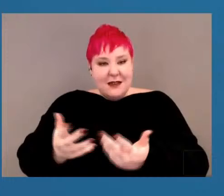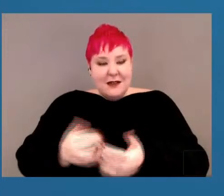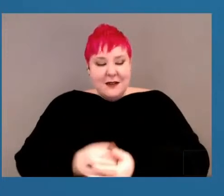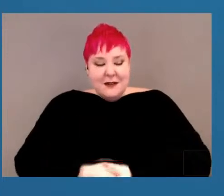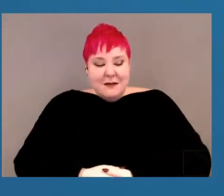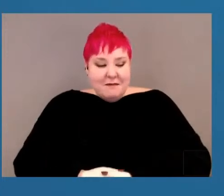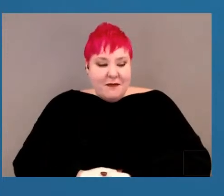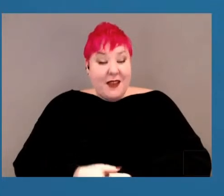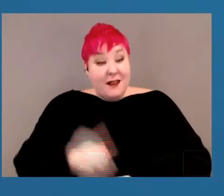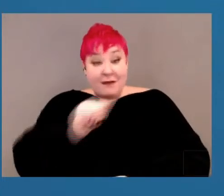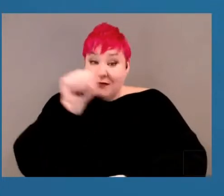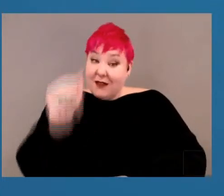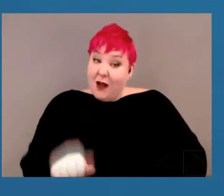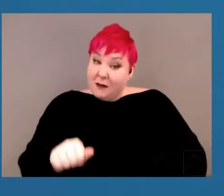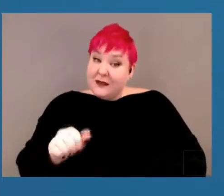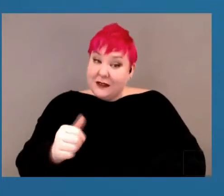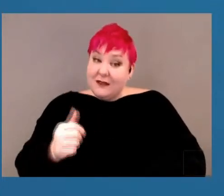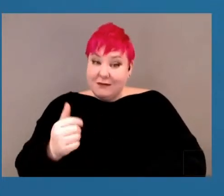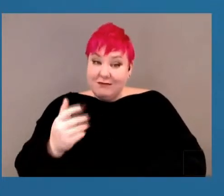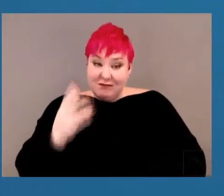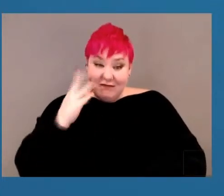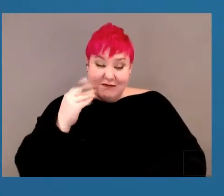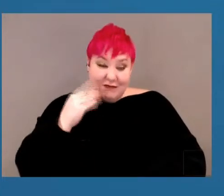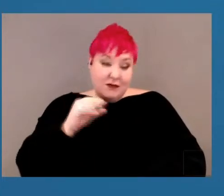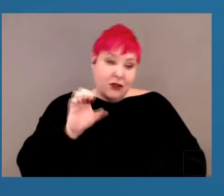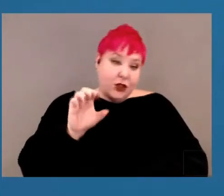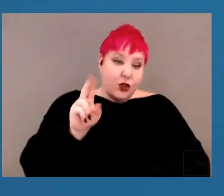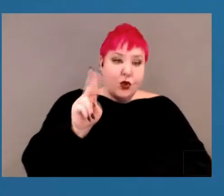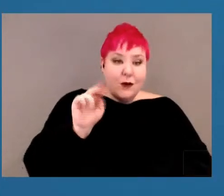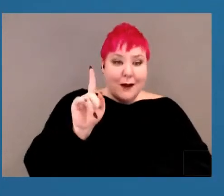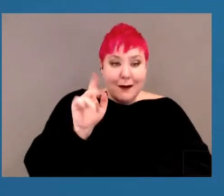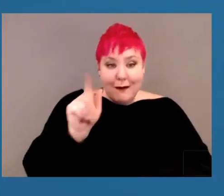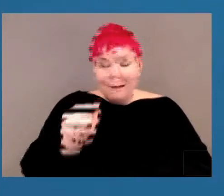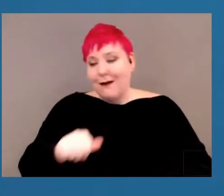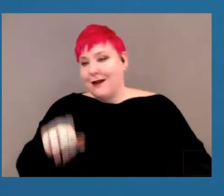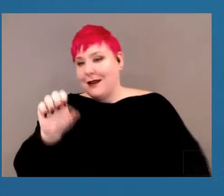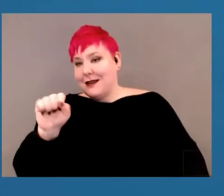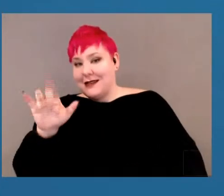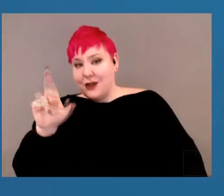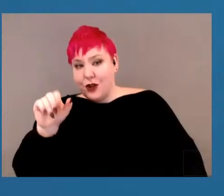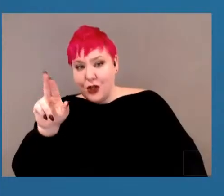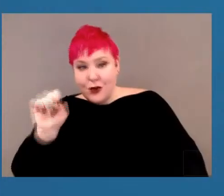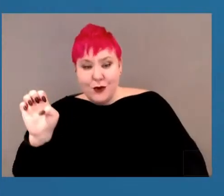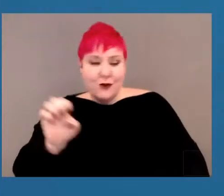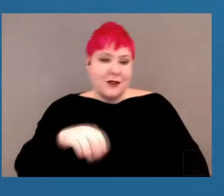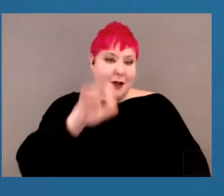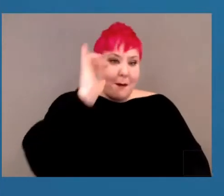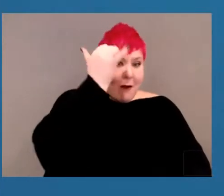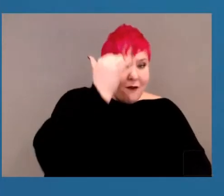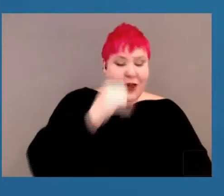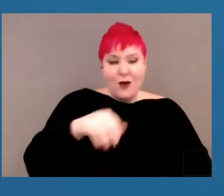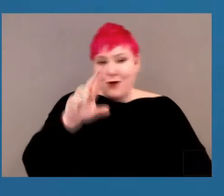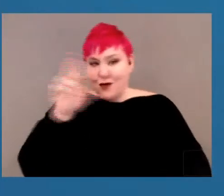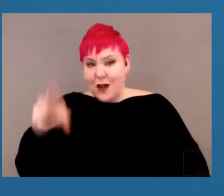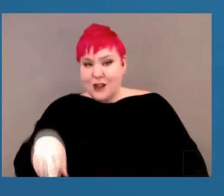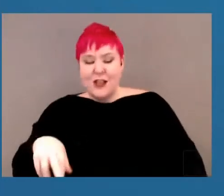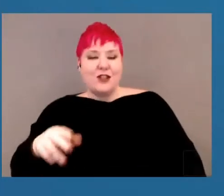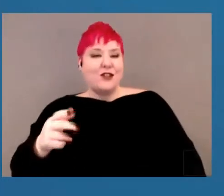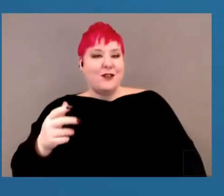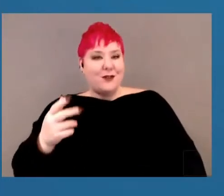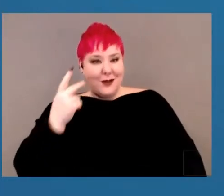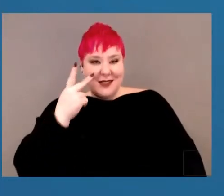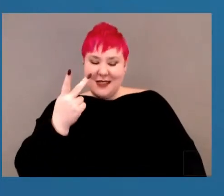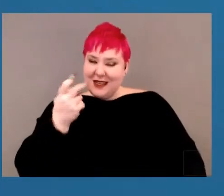Albany, and Utica, and Syracuse, and Rochester, and Buffalo particularly hard. So I had a vision